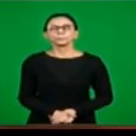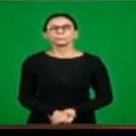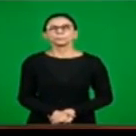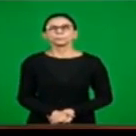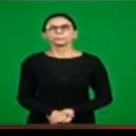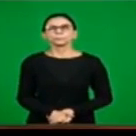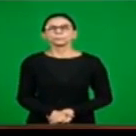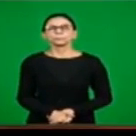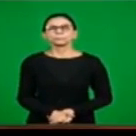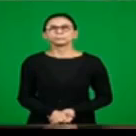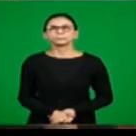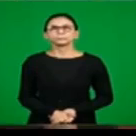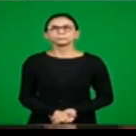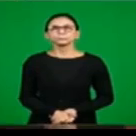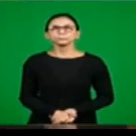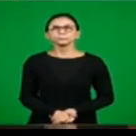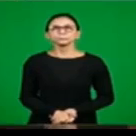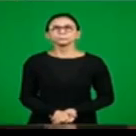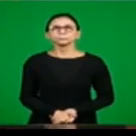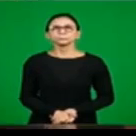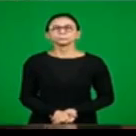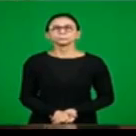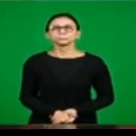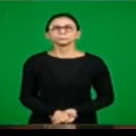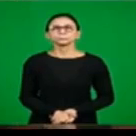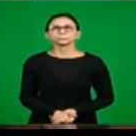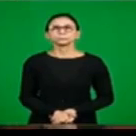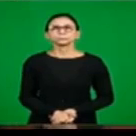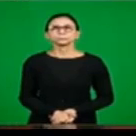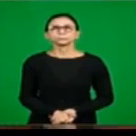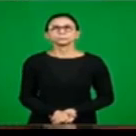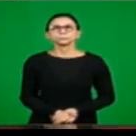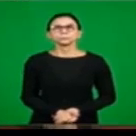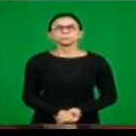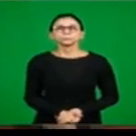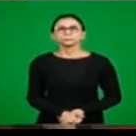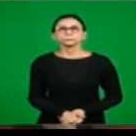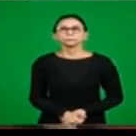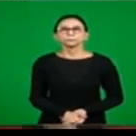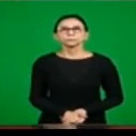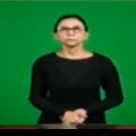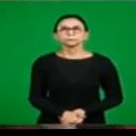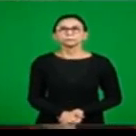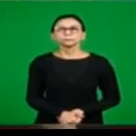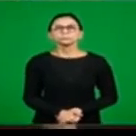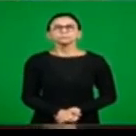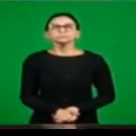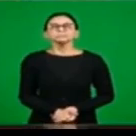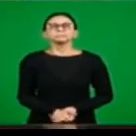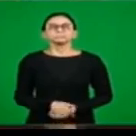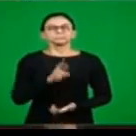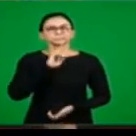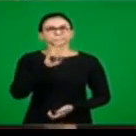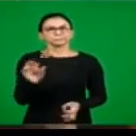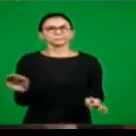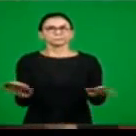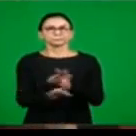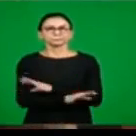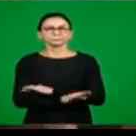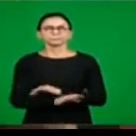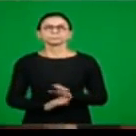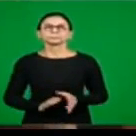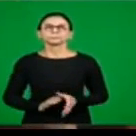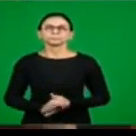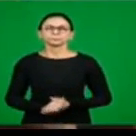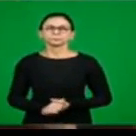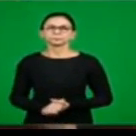hour of trial, which shall come upon the whole world to this those who dwell